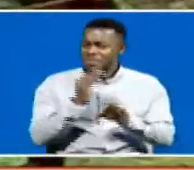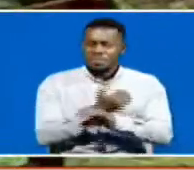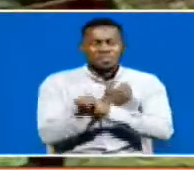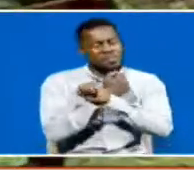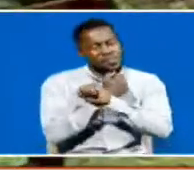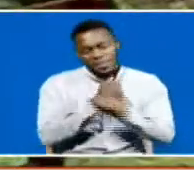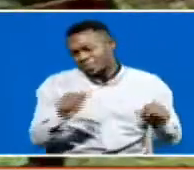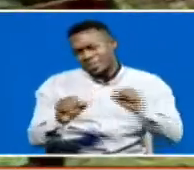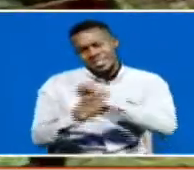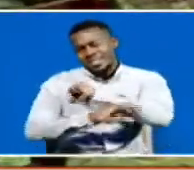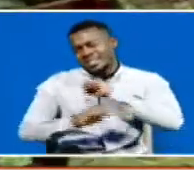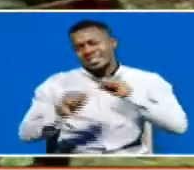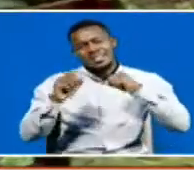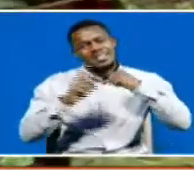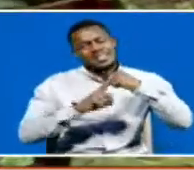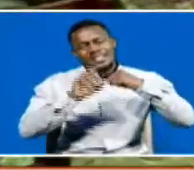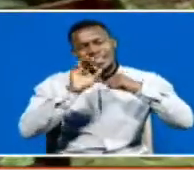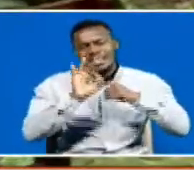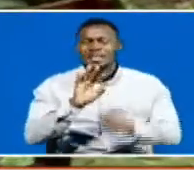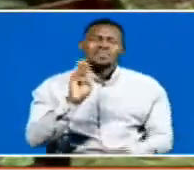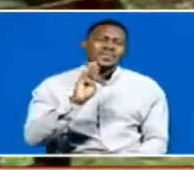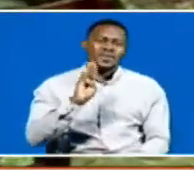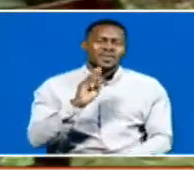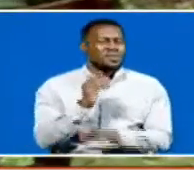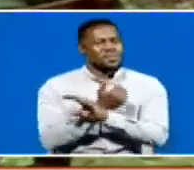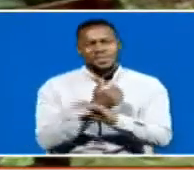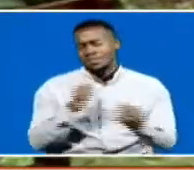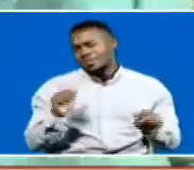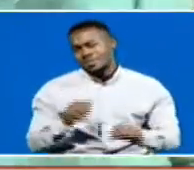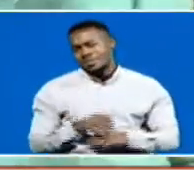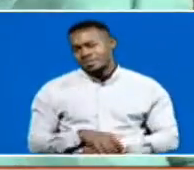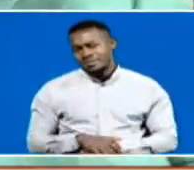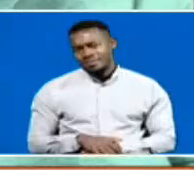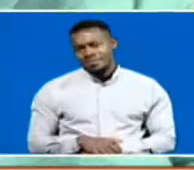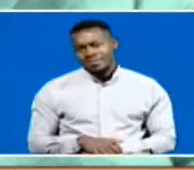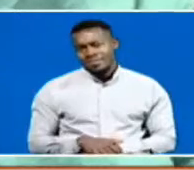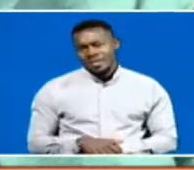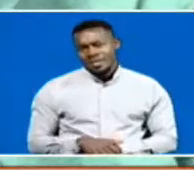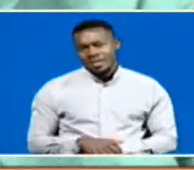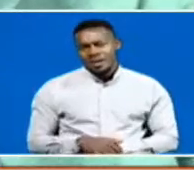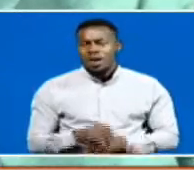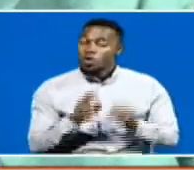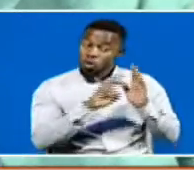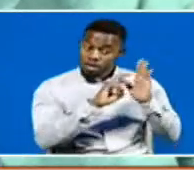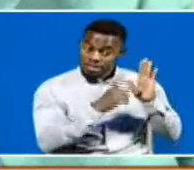billion. What was expended was only the advance payments to the contractor.